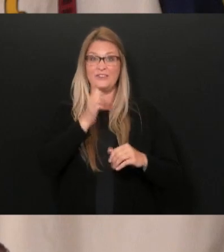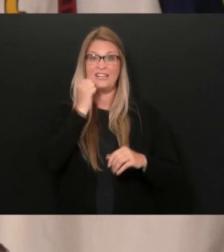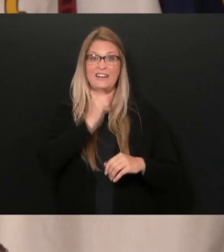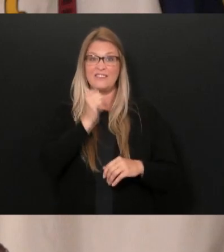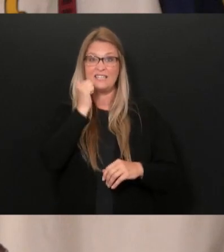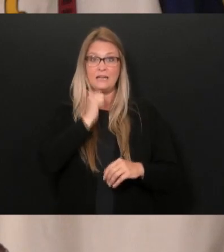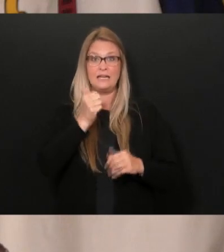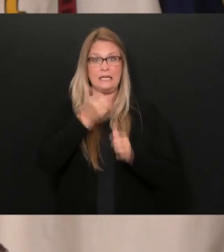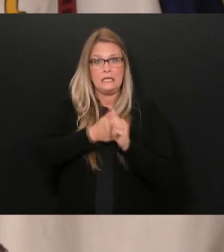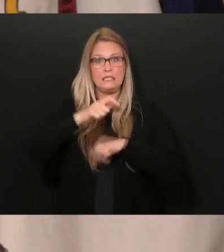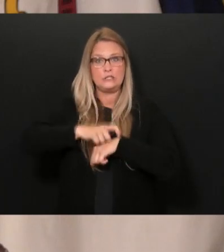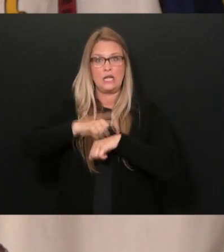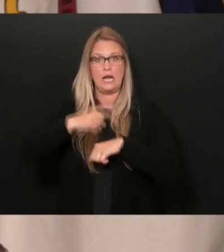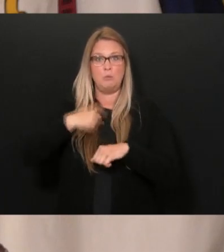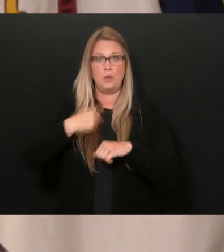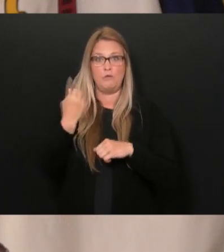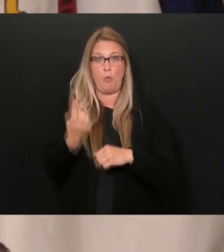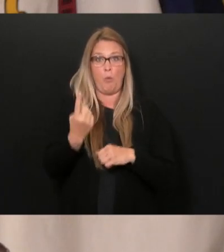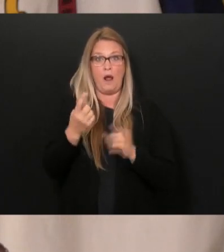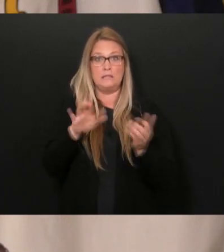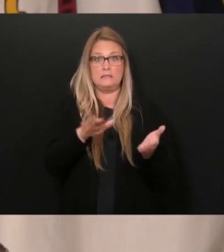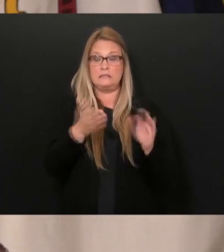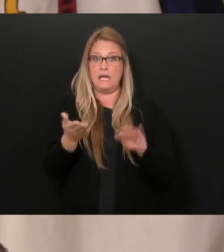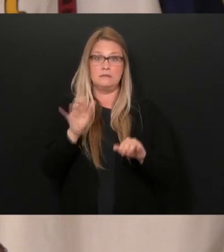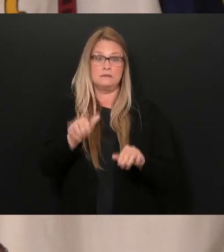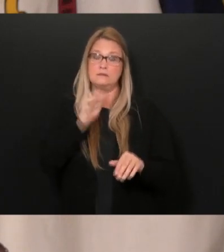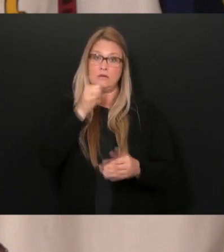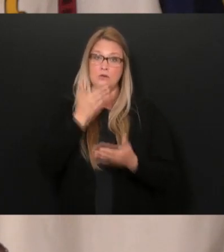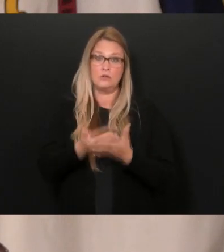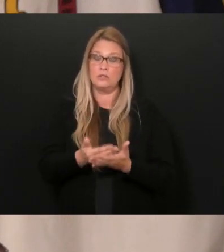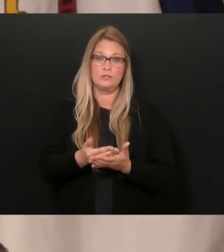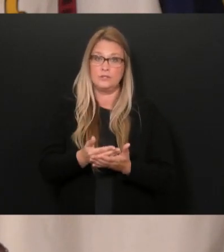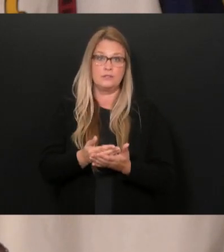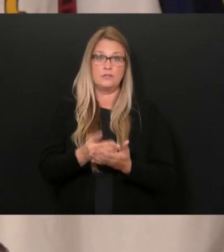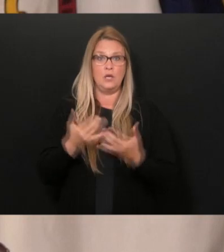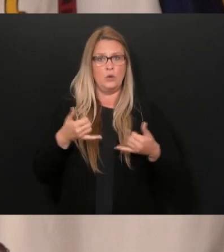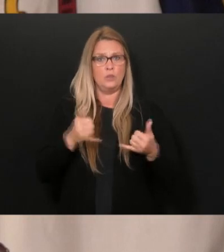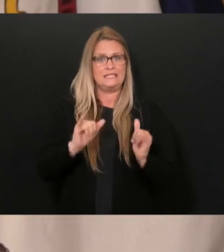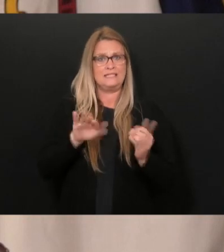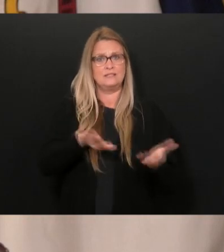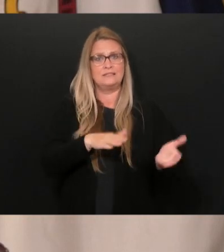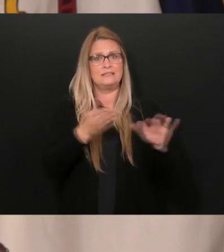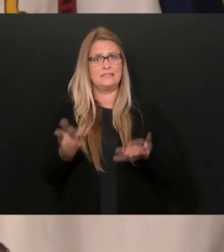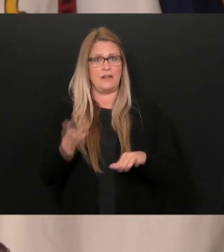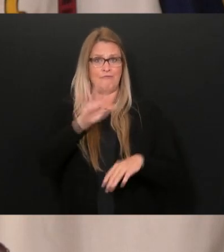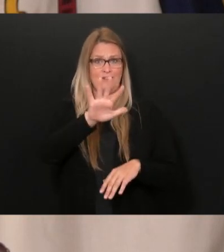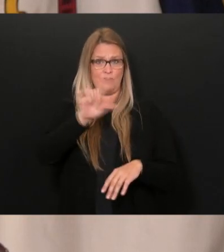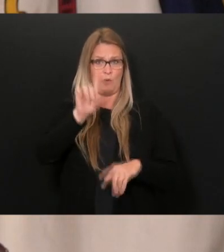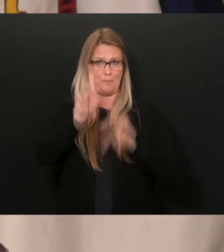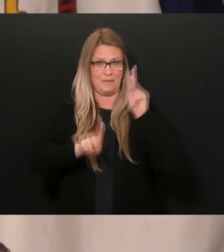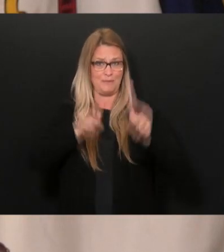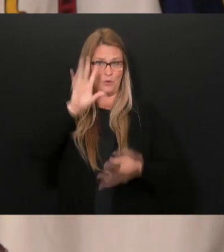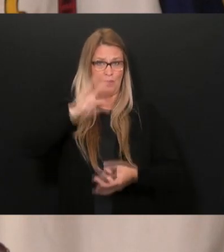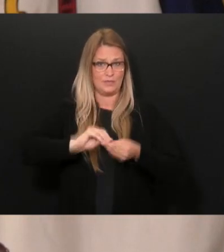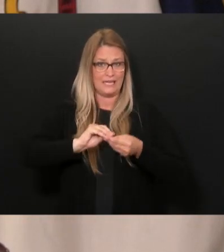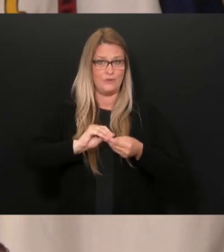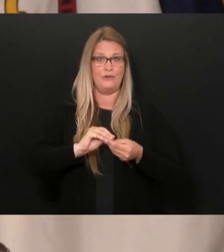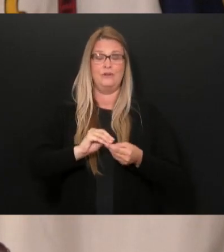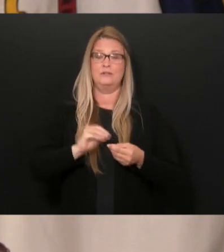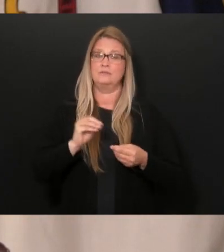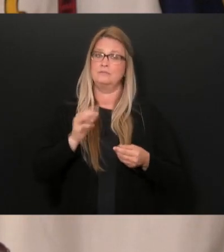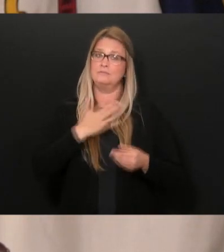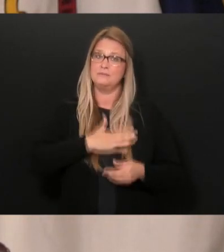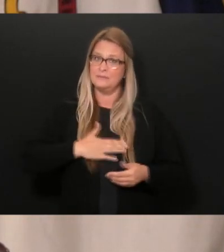we lose one, it's not good. We've still lost 51 people total. I'd ask you again